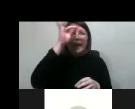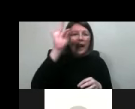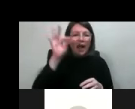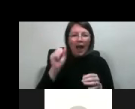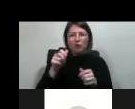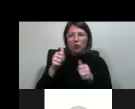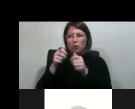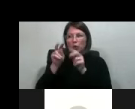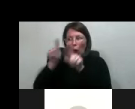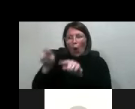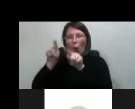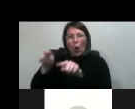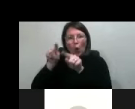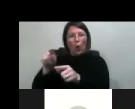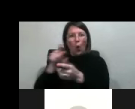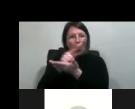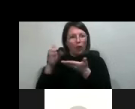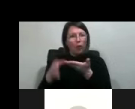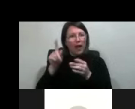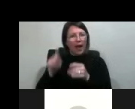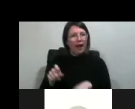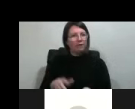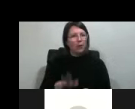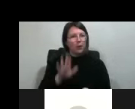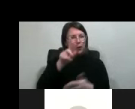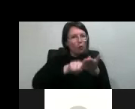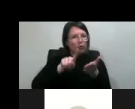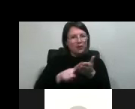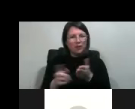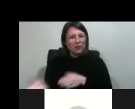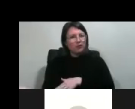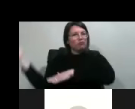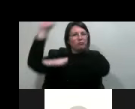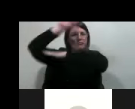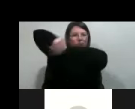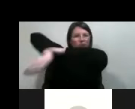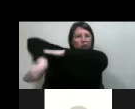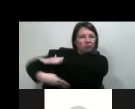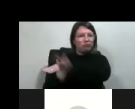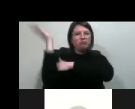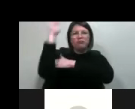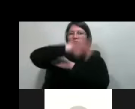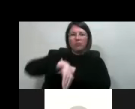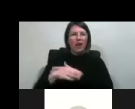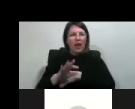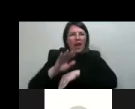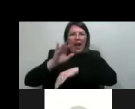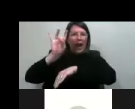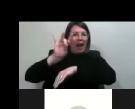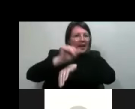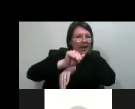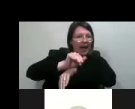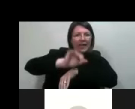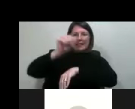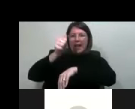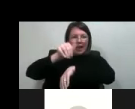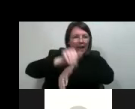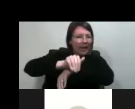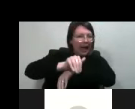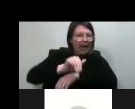research, spans, all day. It can go till 8 p.m., 10 p.m. This is not a